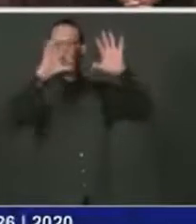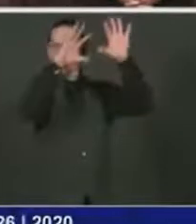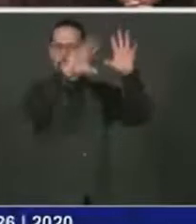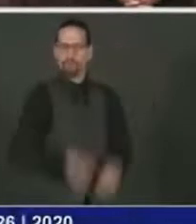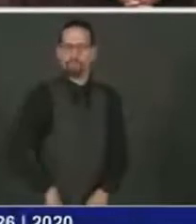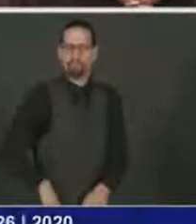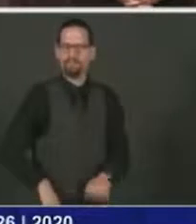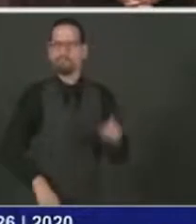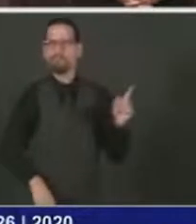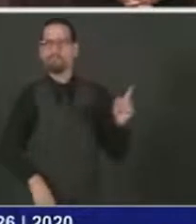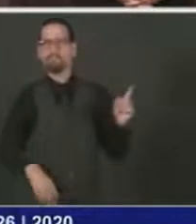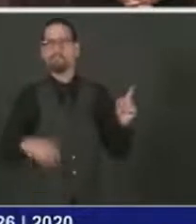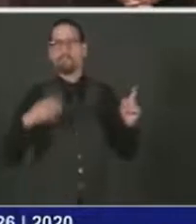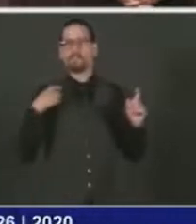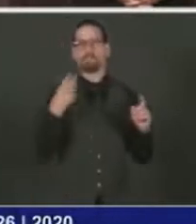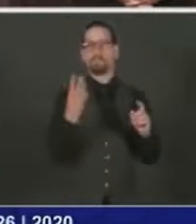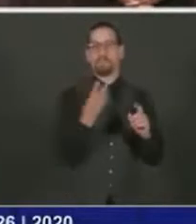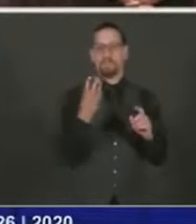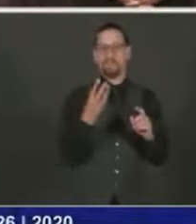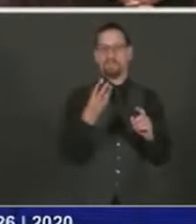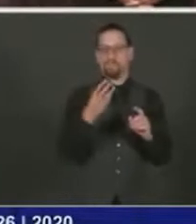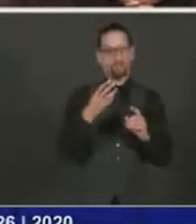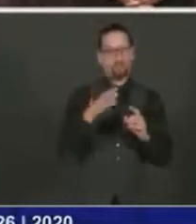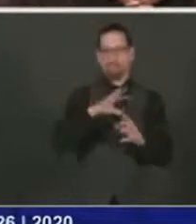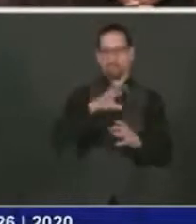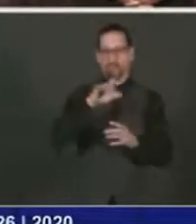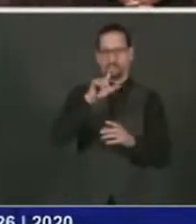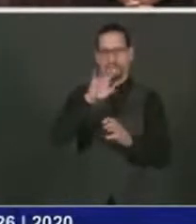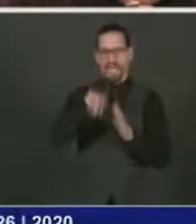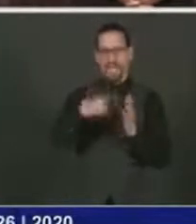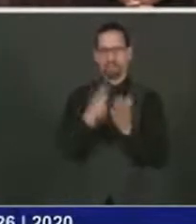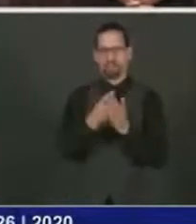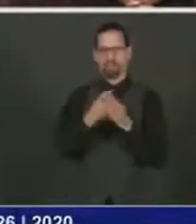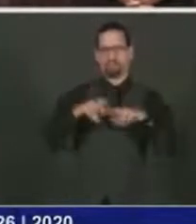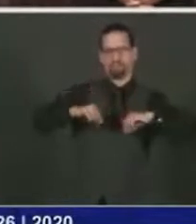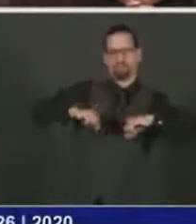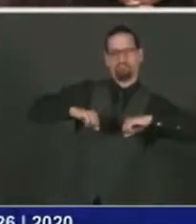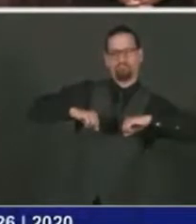Wednesday, it had a 24-hour police presence. Mayor Alorza made the decision, not you, but